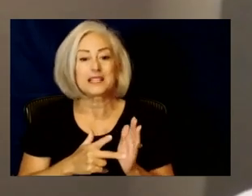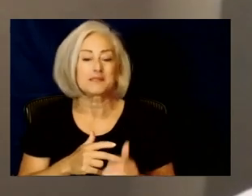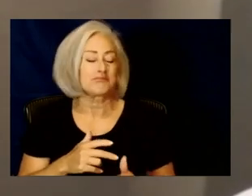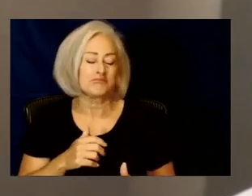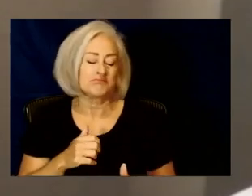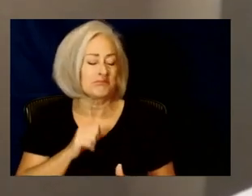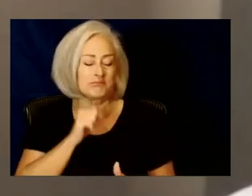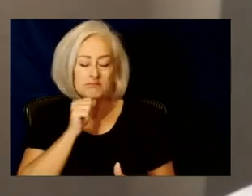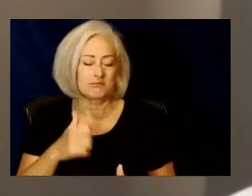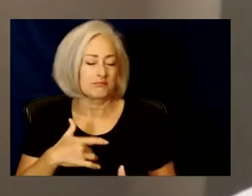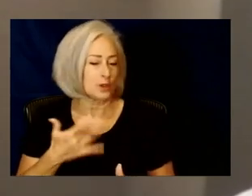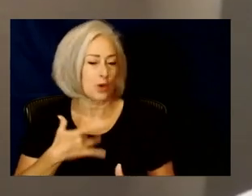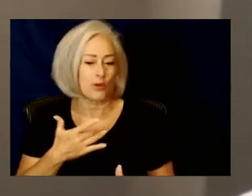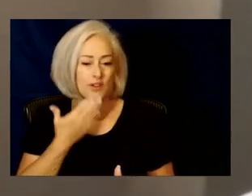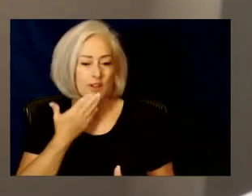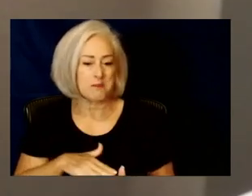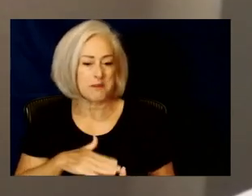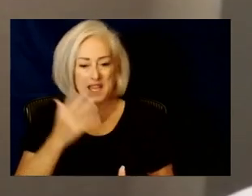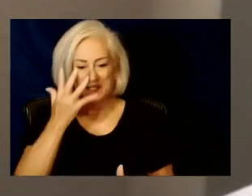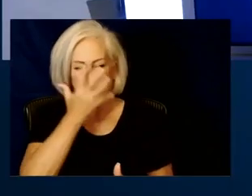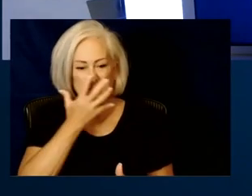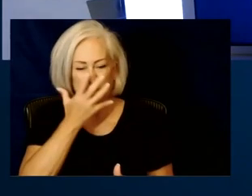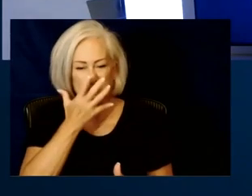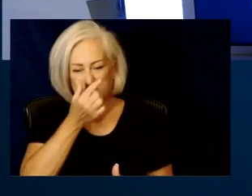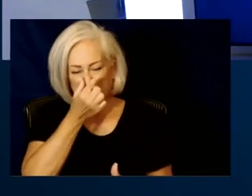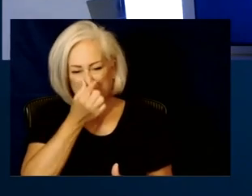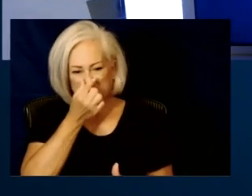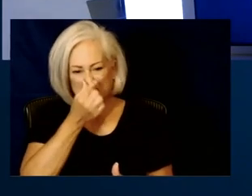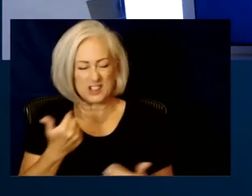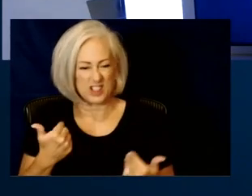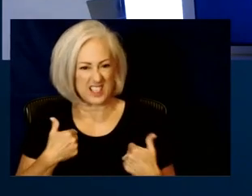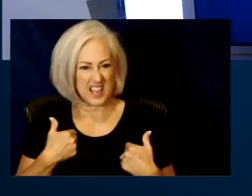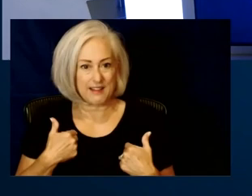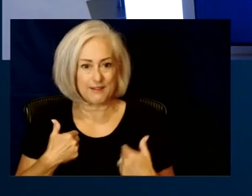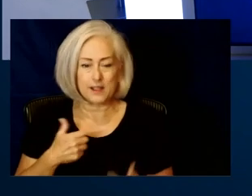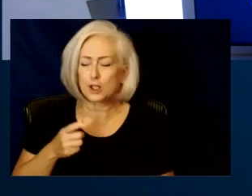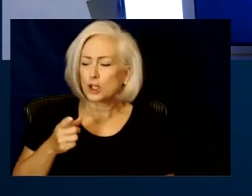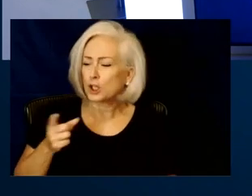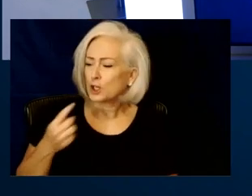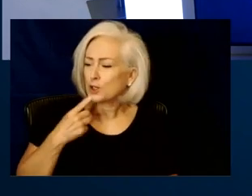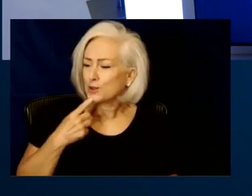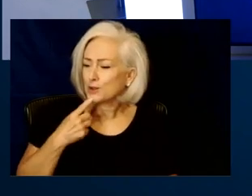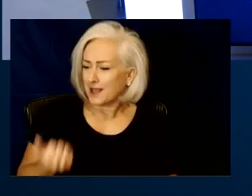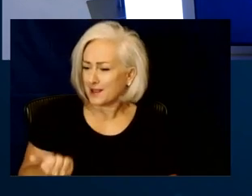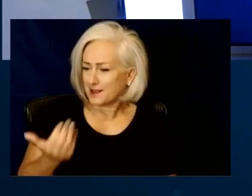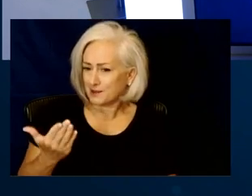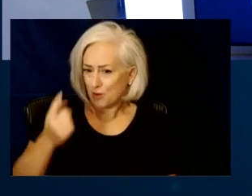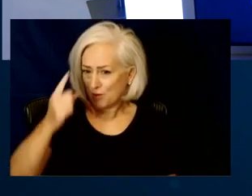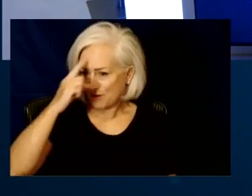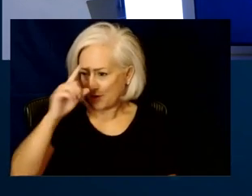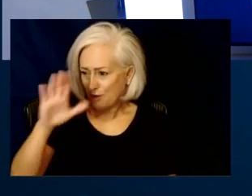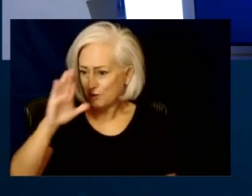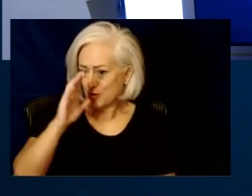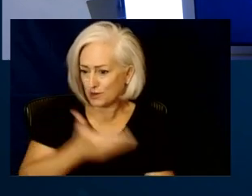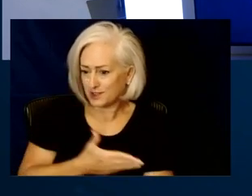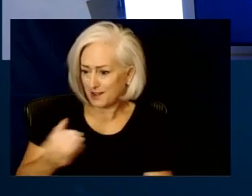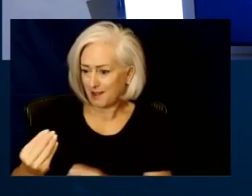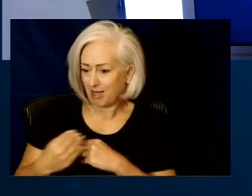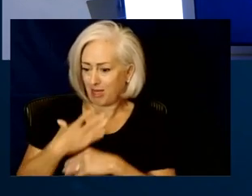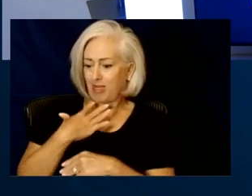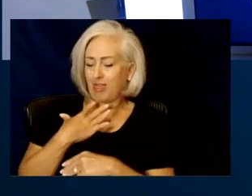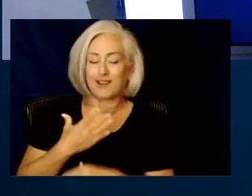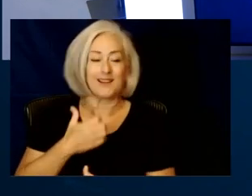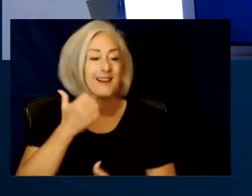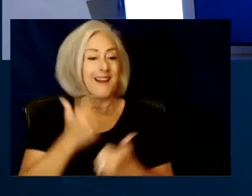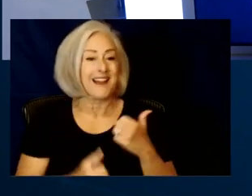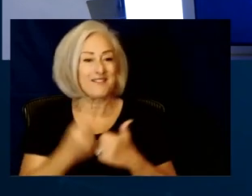some mild sinus congestion. So. And what was your vector? You told me this morning you thought it was your son, is that right? Well, every household has a